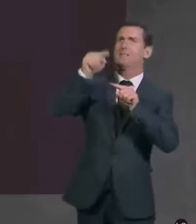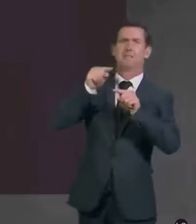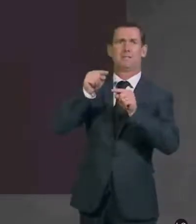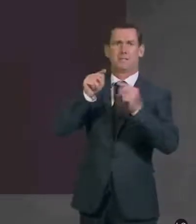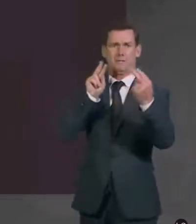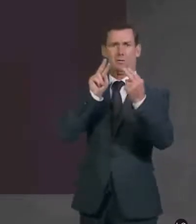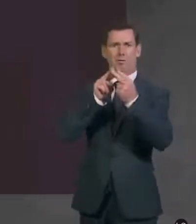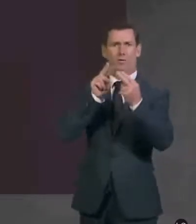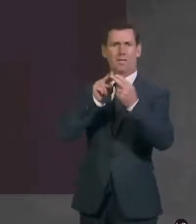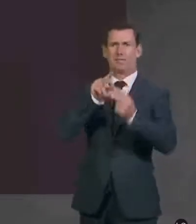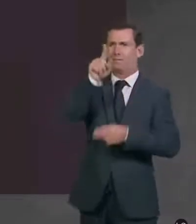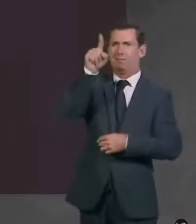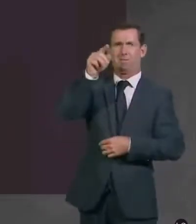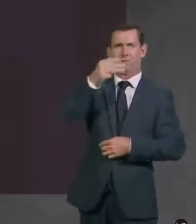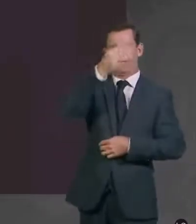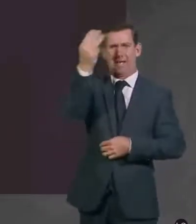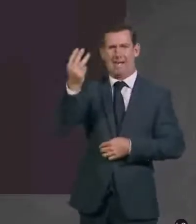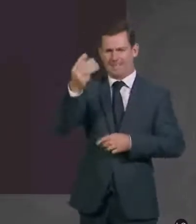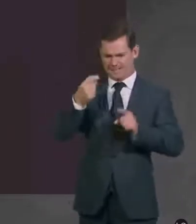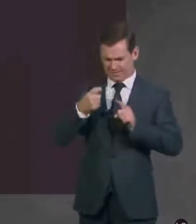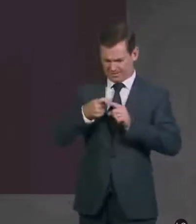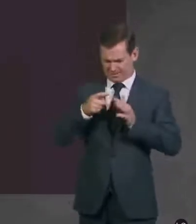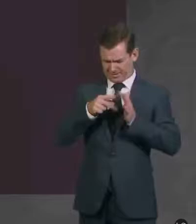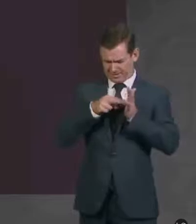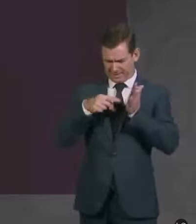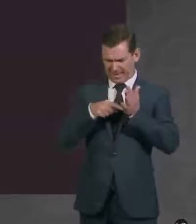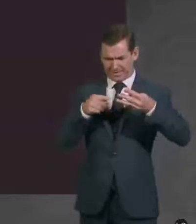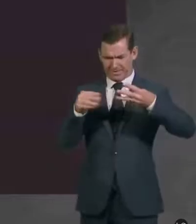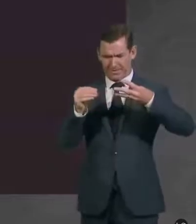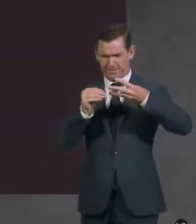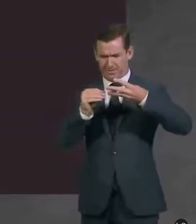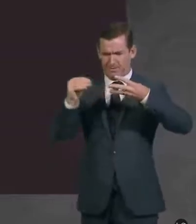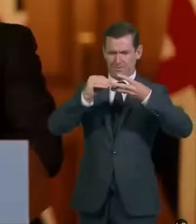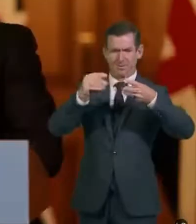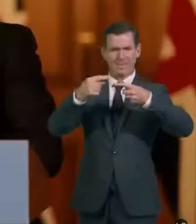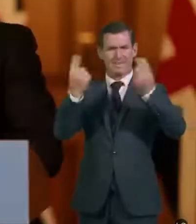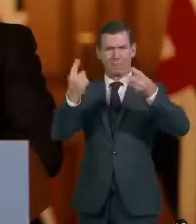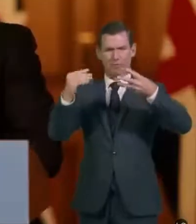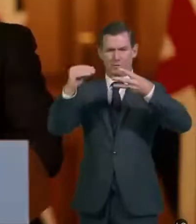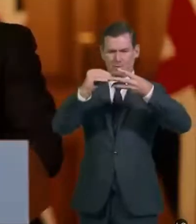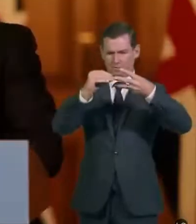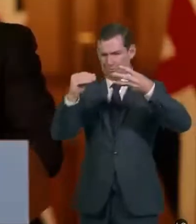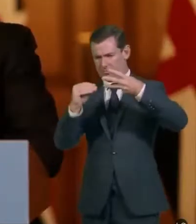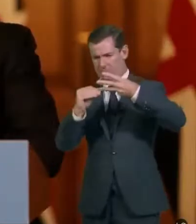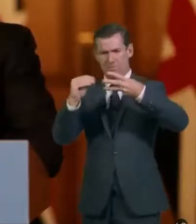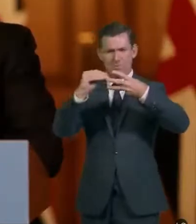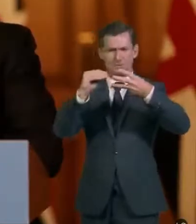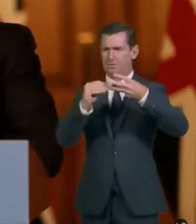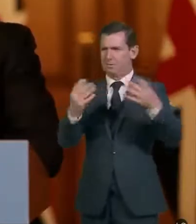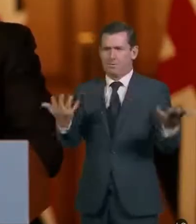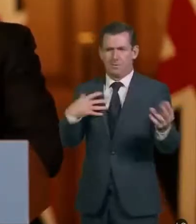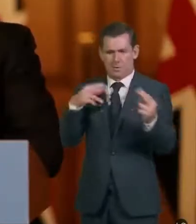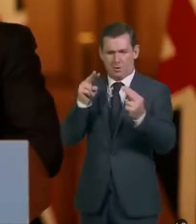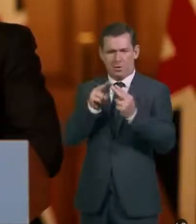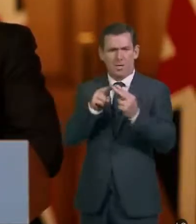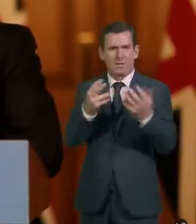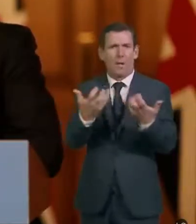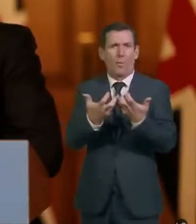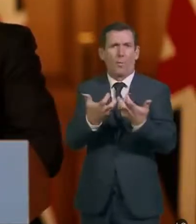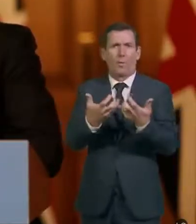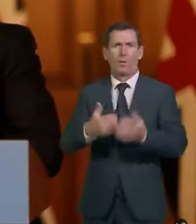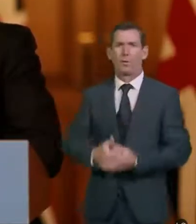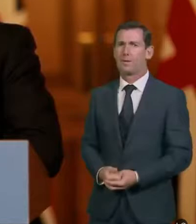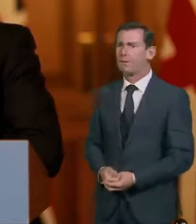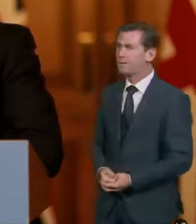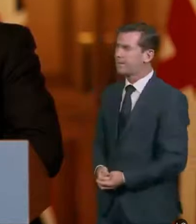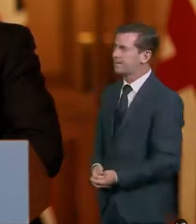to be a higher COVID alert level and the other remain at medium? Well, Christopher, I think the guidance, alas,